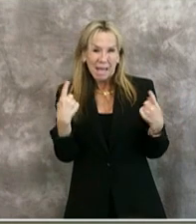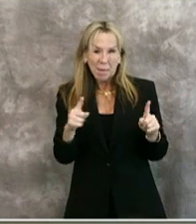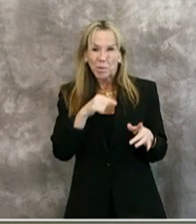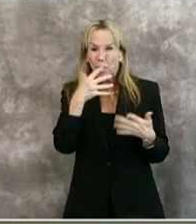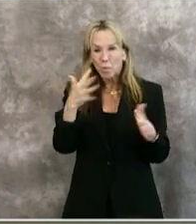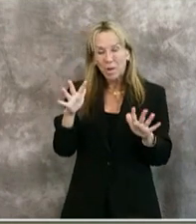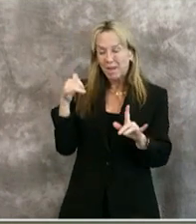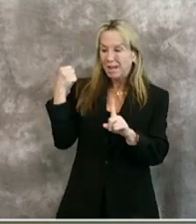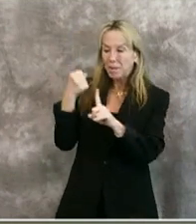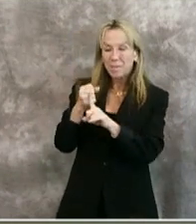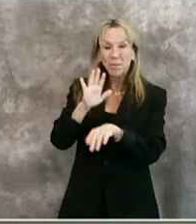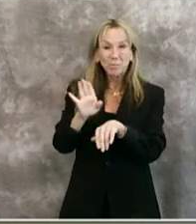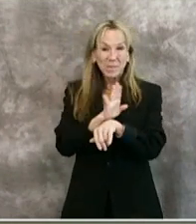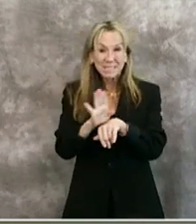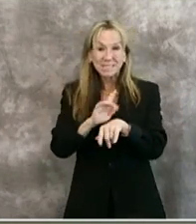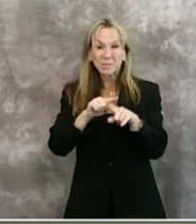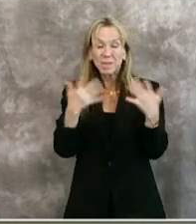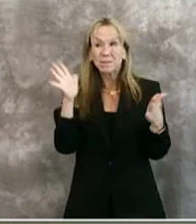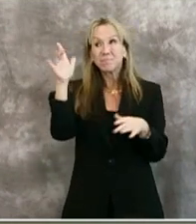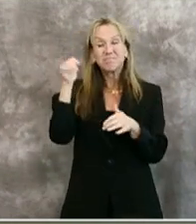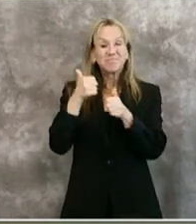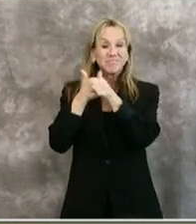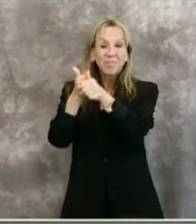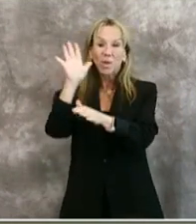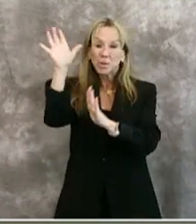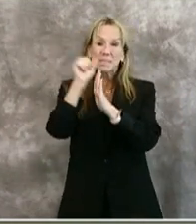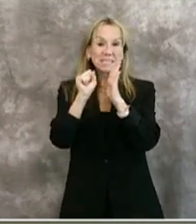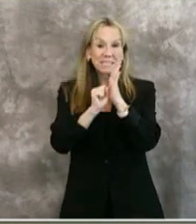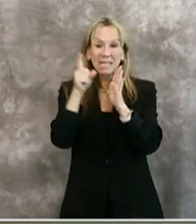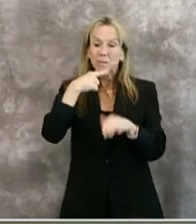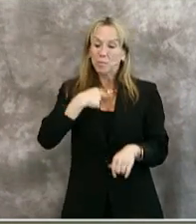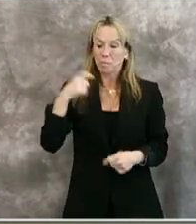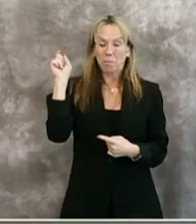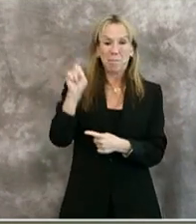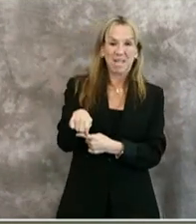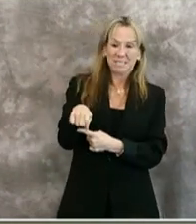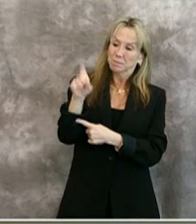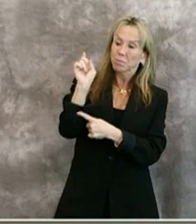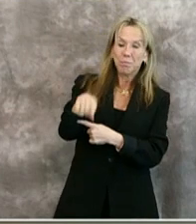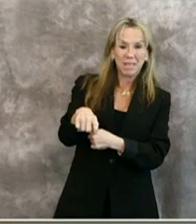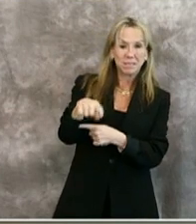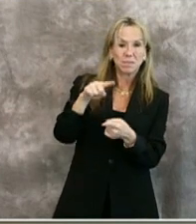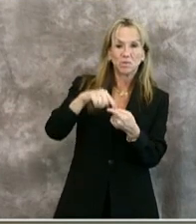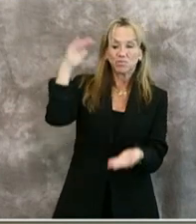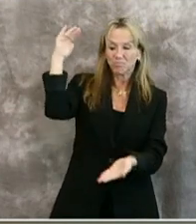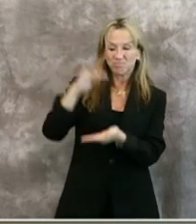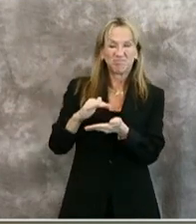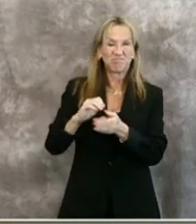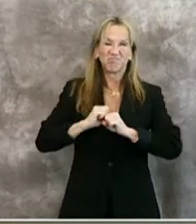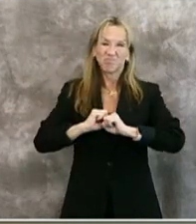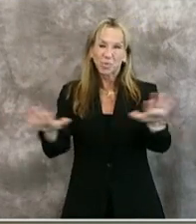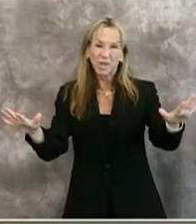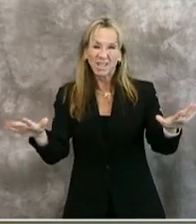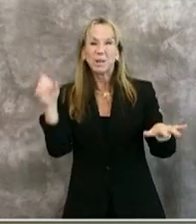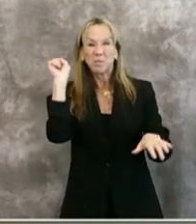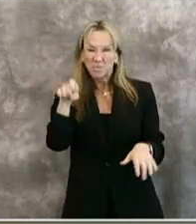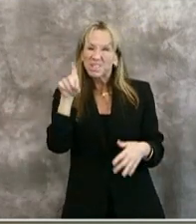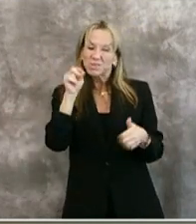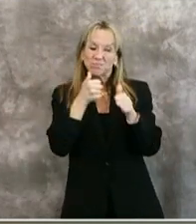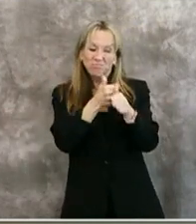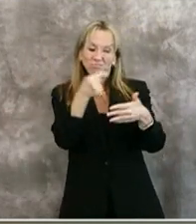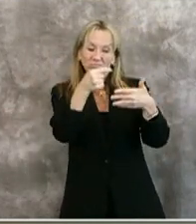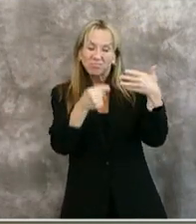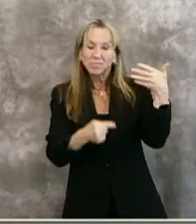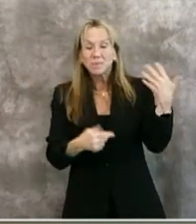business. But the things that the state of California believes we must do in order to rein in control of the spread so that we can